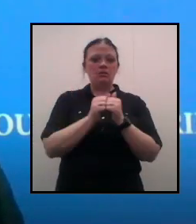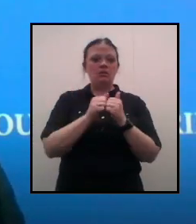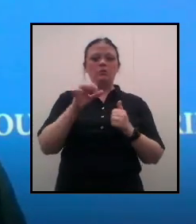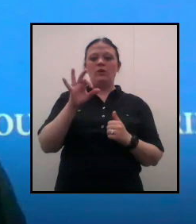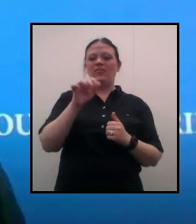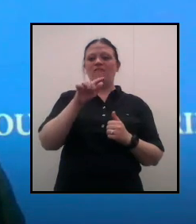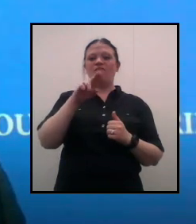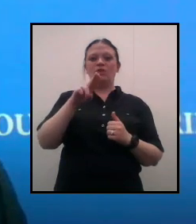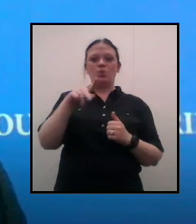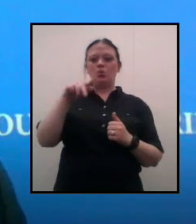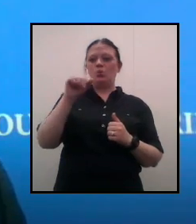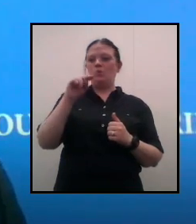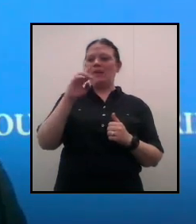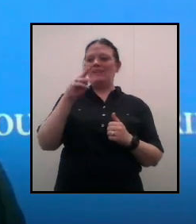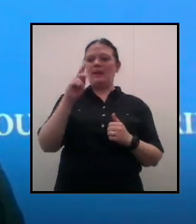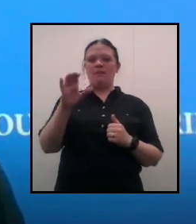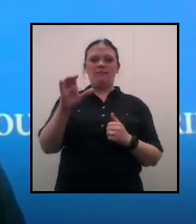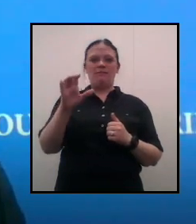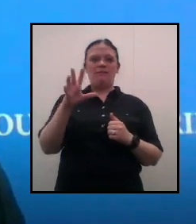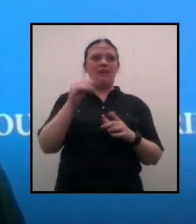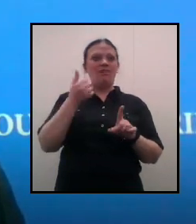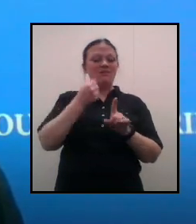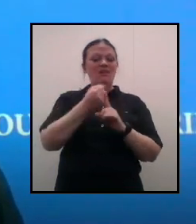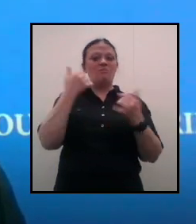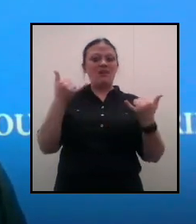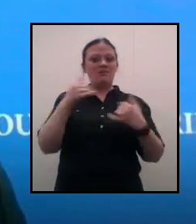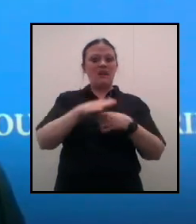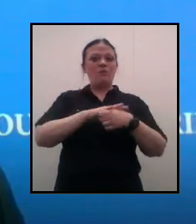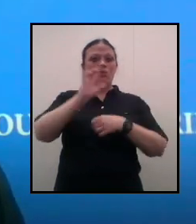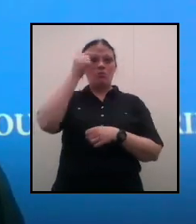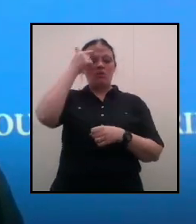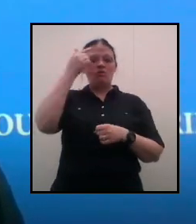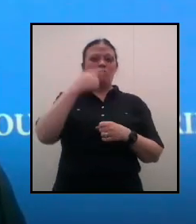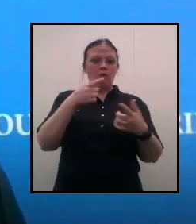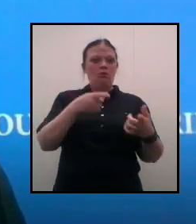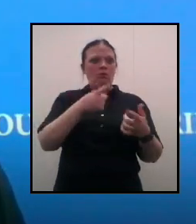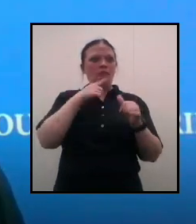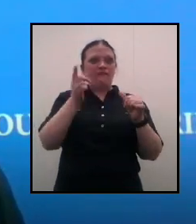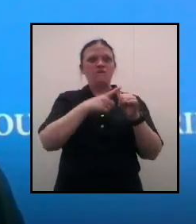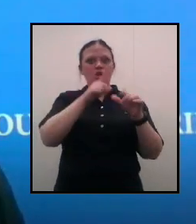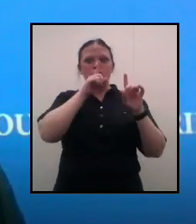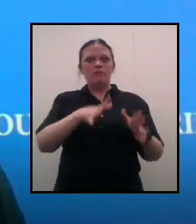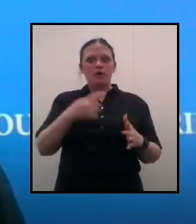pandemic, and the impact it's having on local governments that are the first responders.